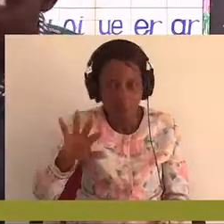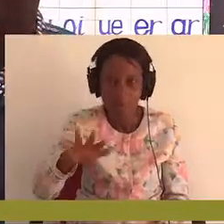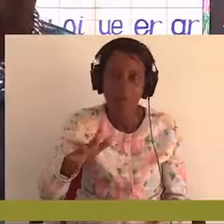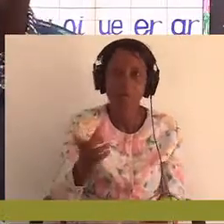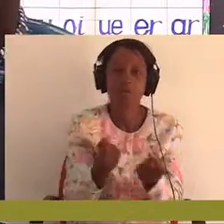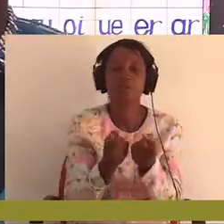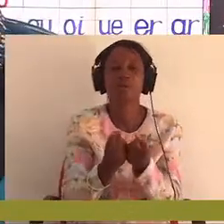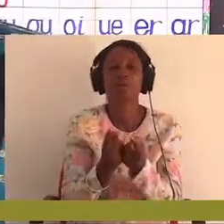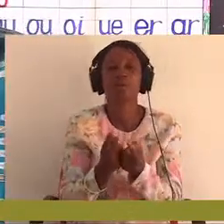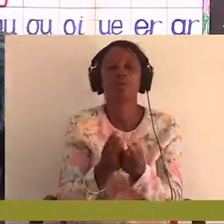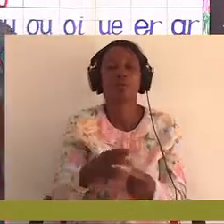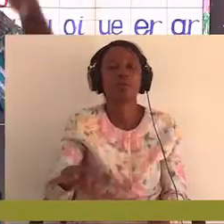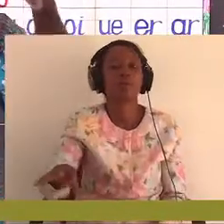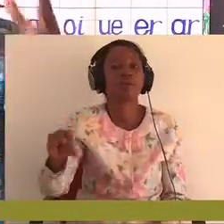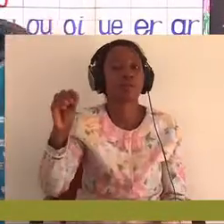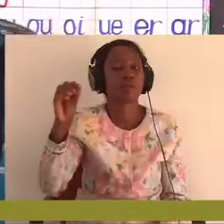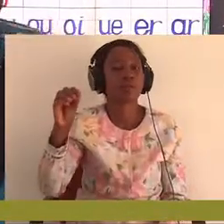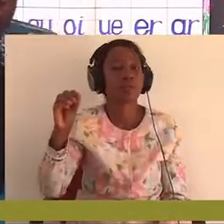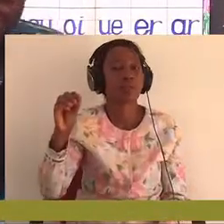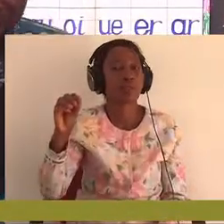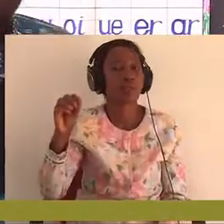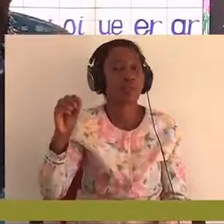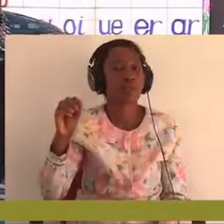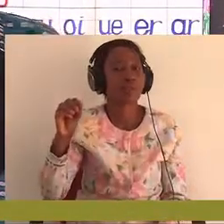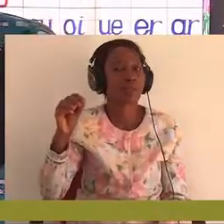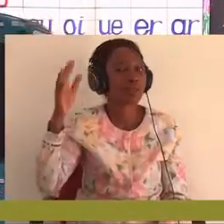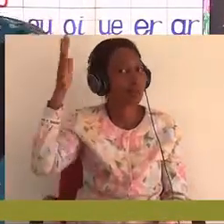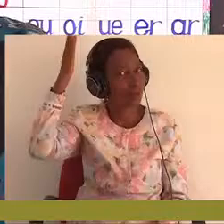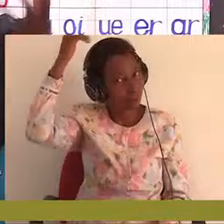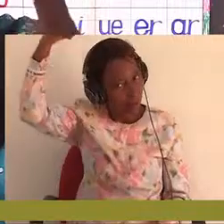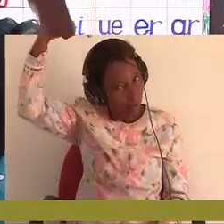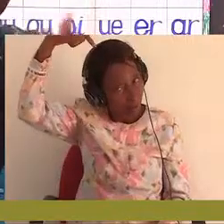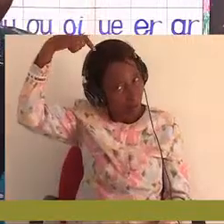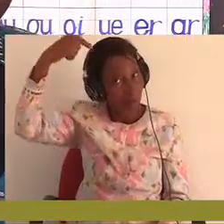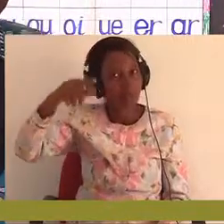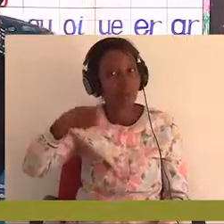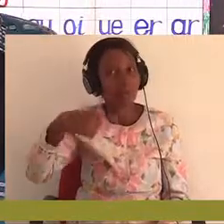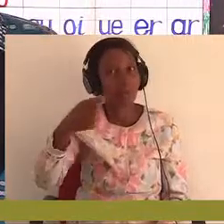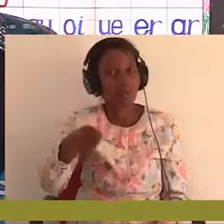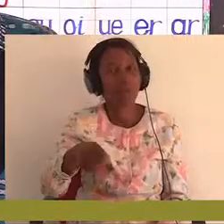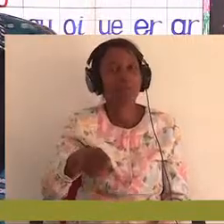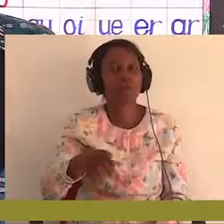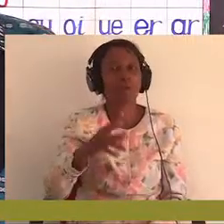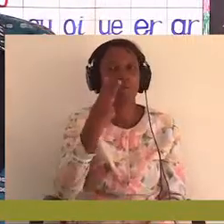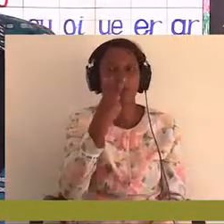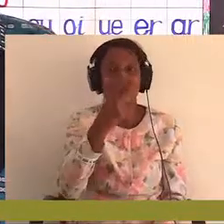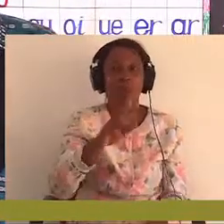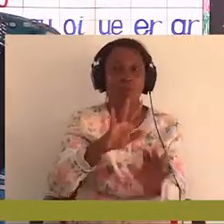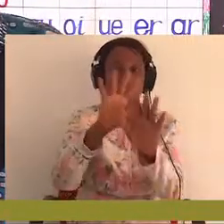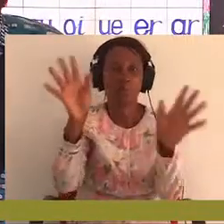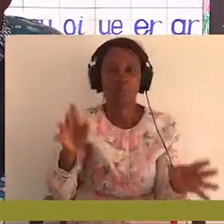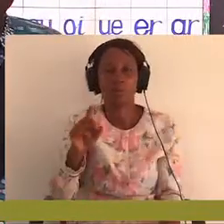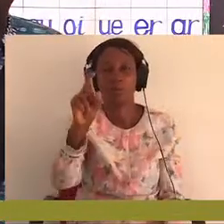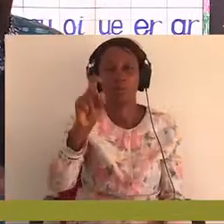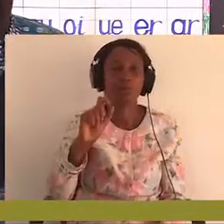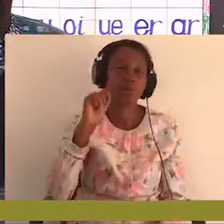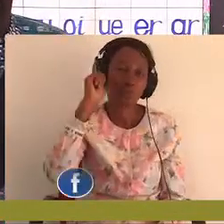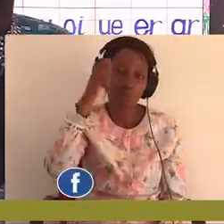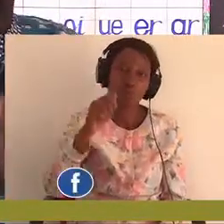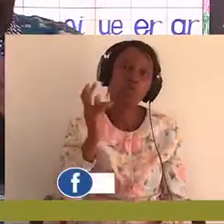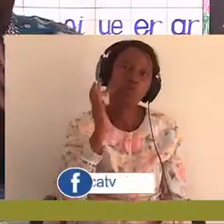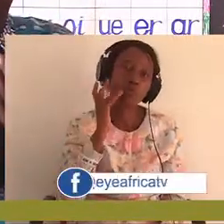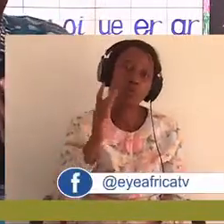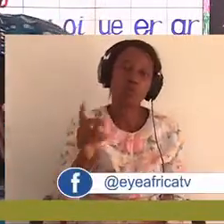Okay? Take note of that. Go through your word bank, look at all the words. Tomorrow when we